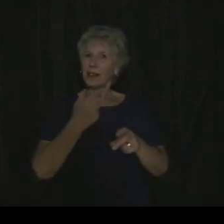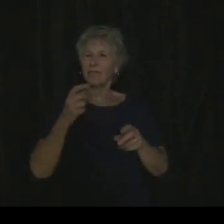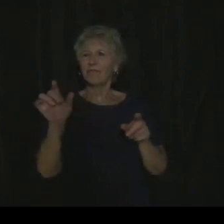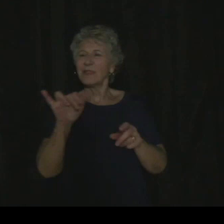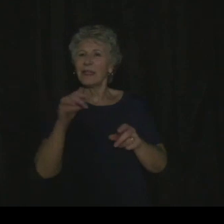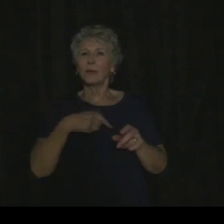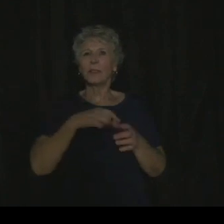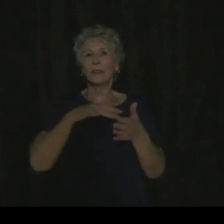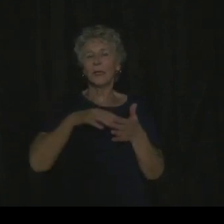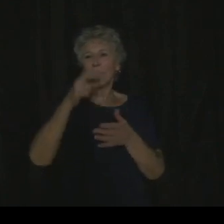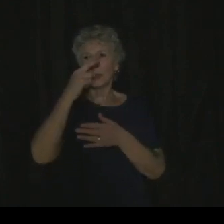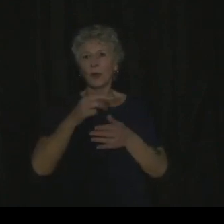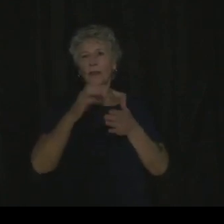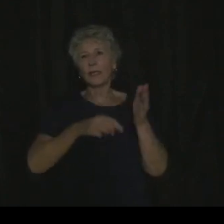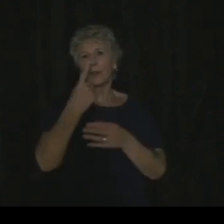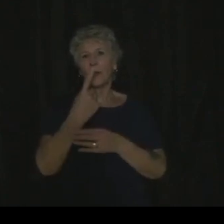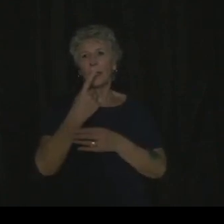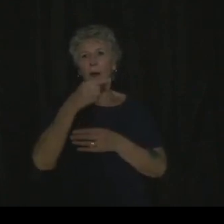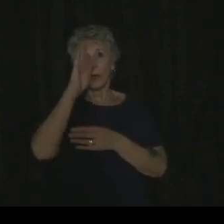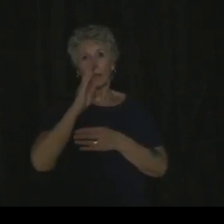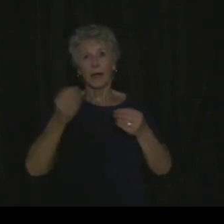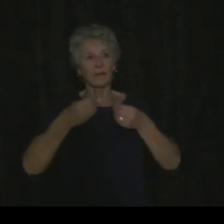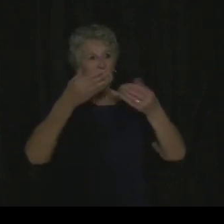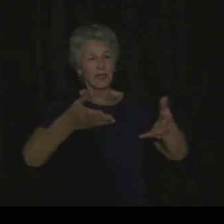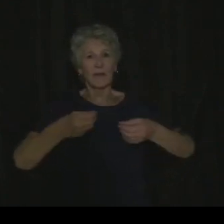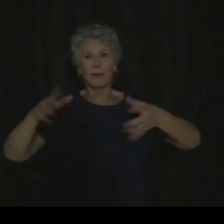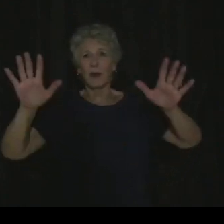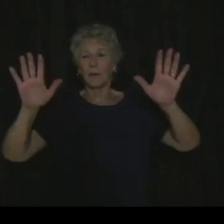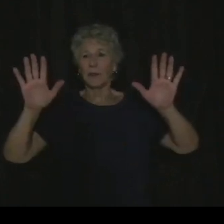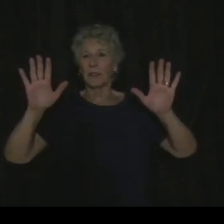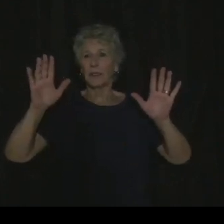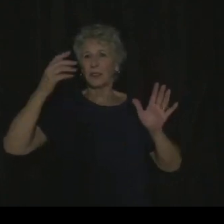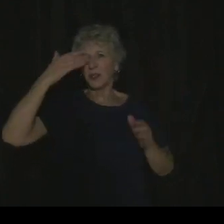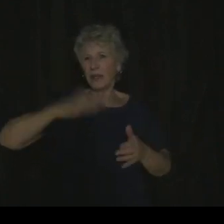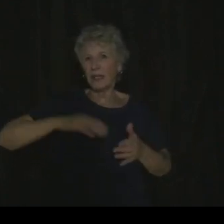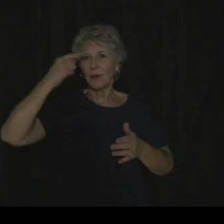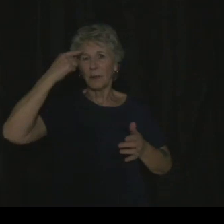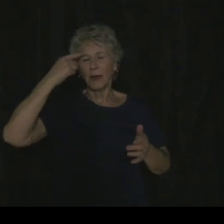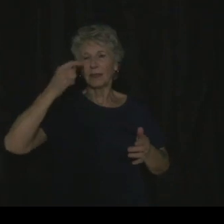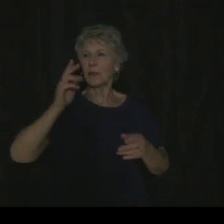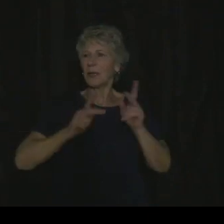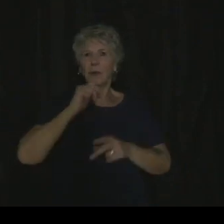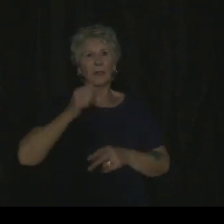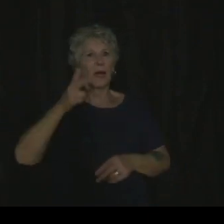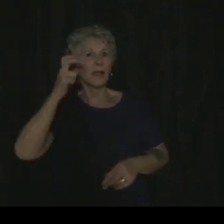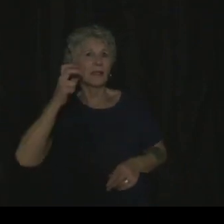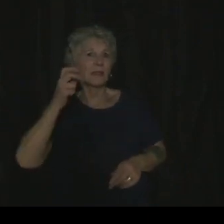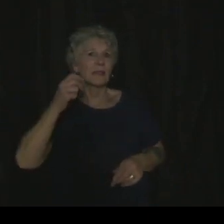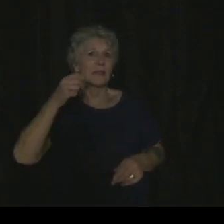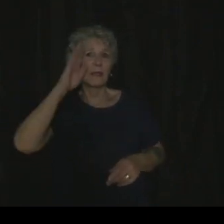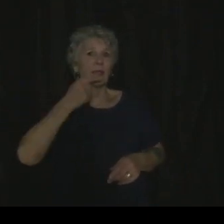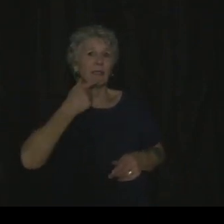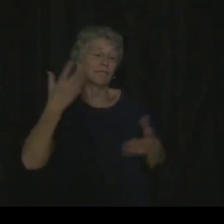Romans chapter 1 when God gave them over to their reprobate minds. People would not listen, so he said, okay, keep going.